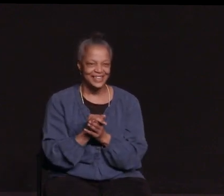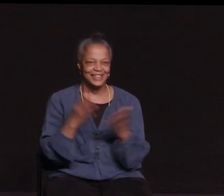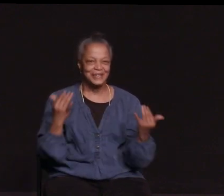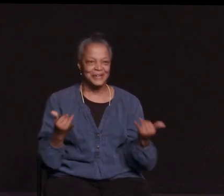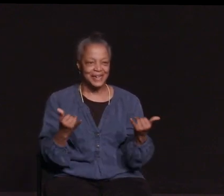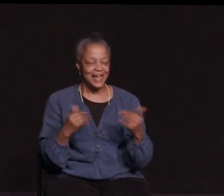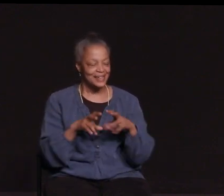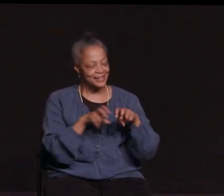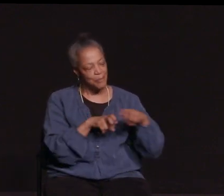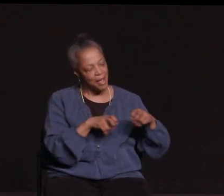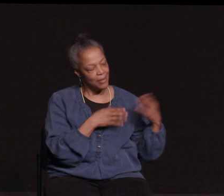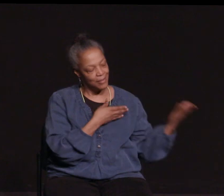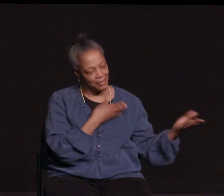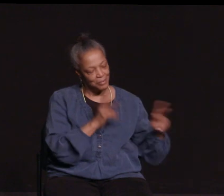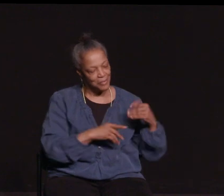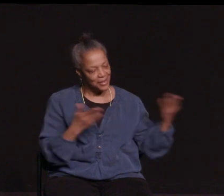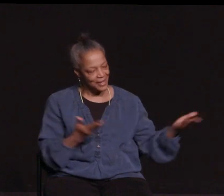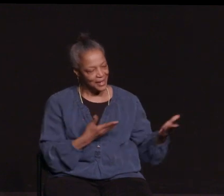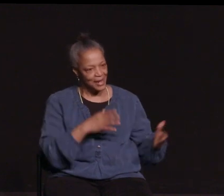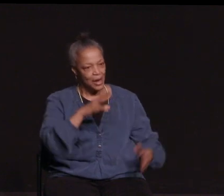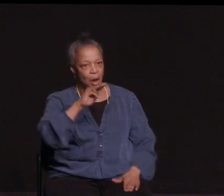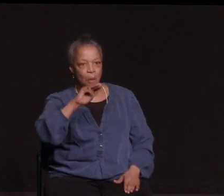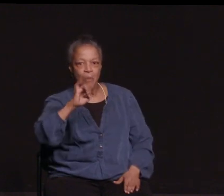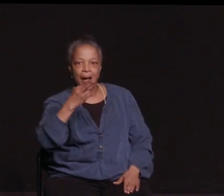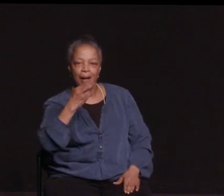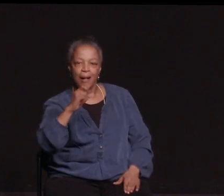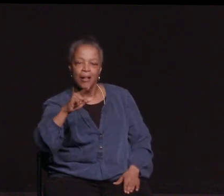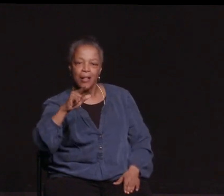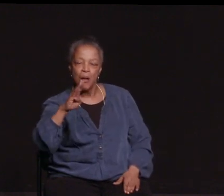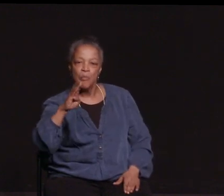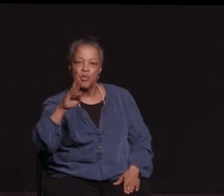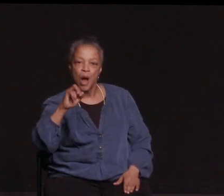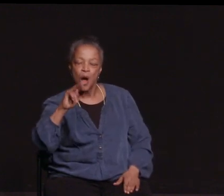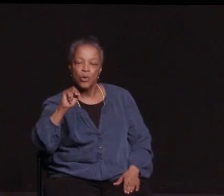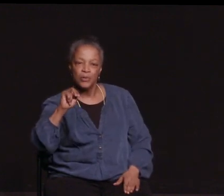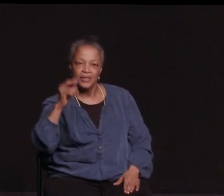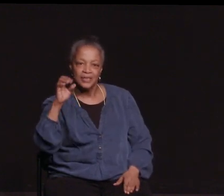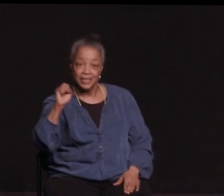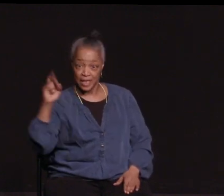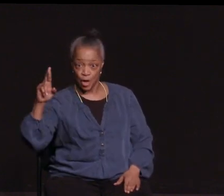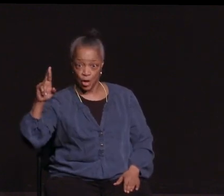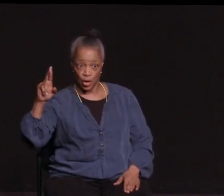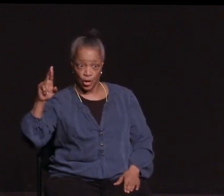Today's panelists, Michael Brown Sr. and Paul Brown.